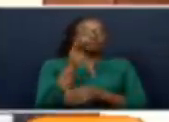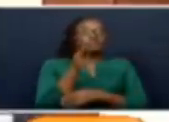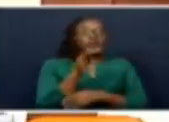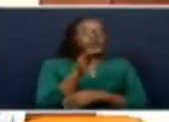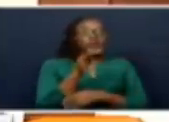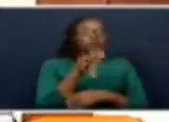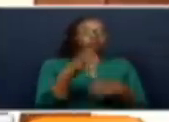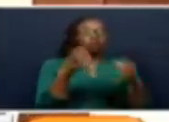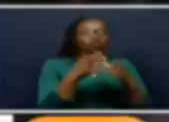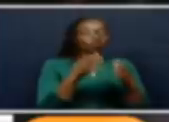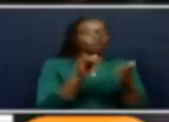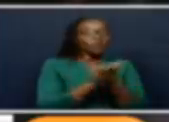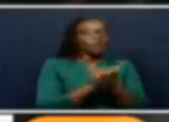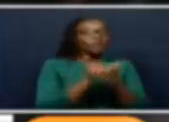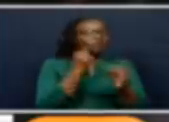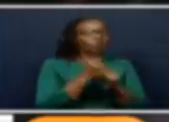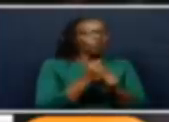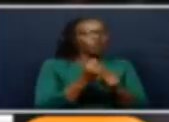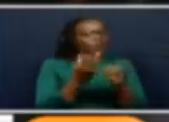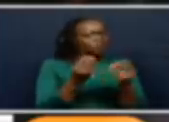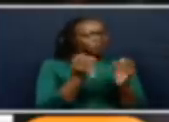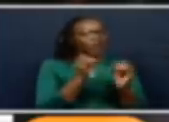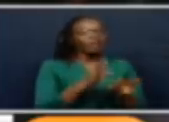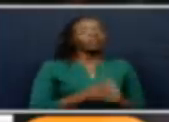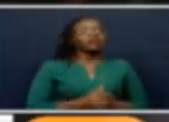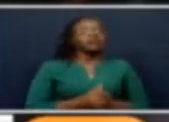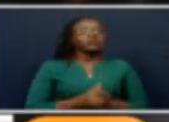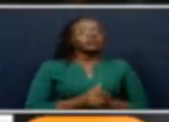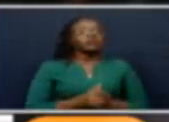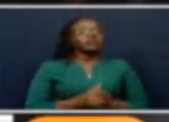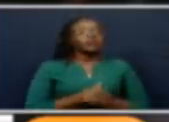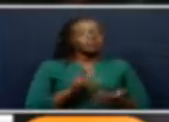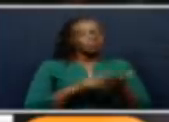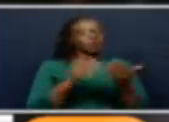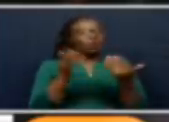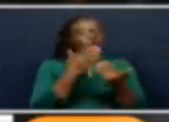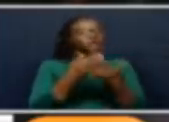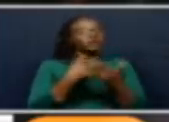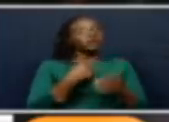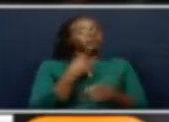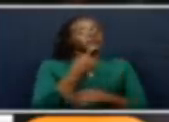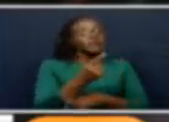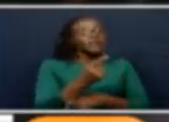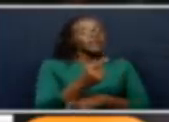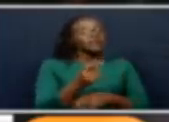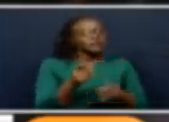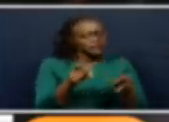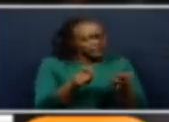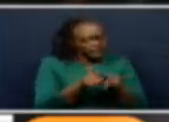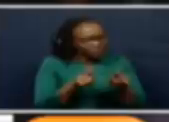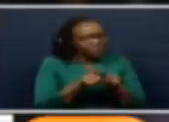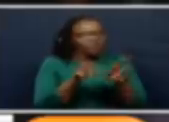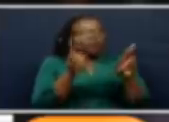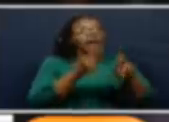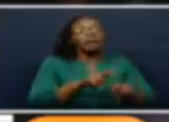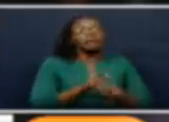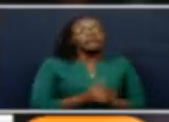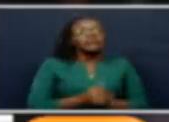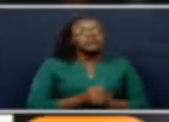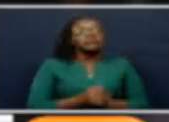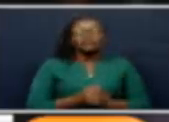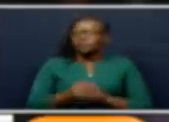is an uphill task. Correct. In any political situation. And so whatever I have said, it has come to pass. In the meantime, yeah. There was another swearing in.